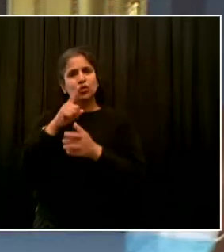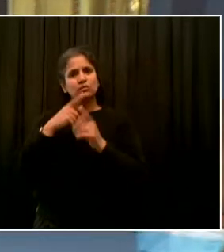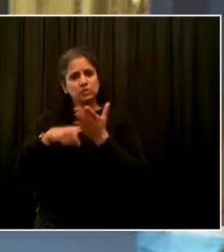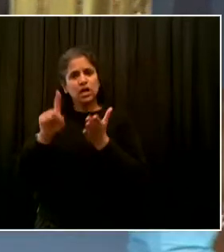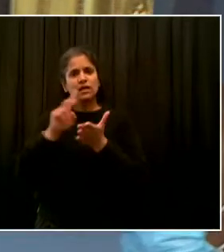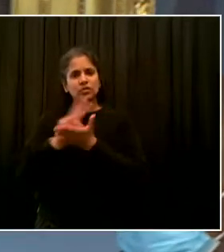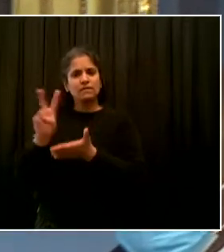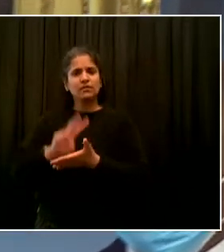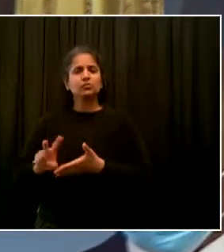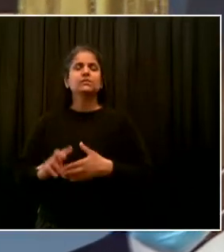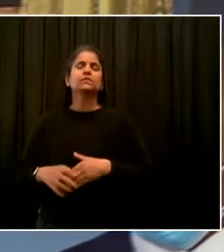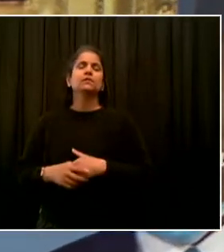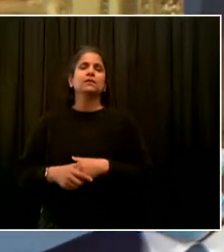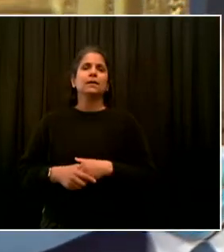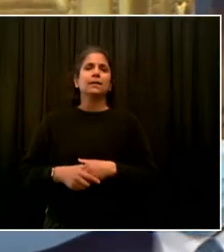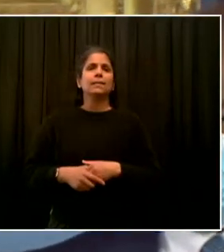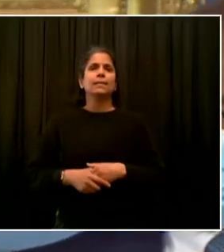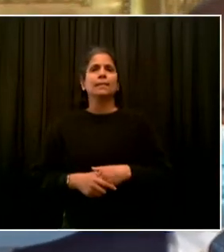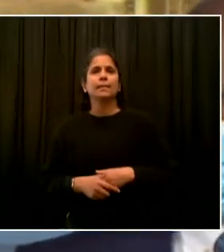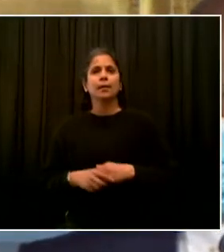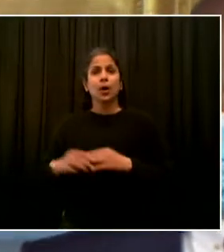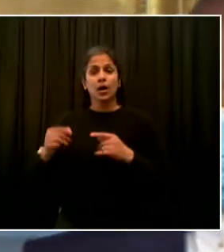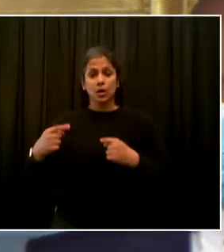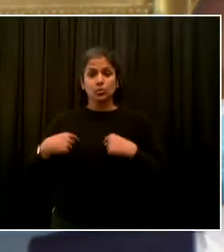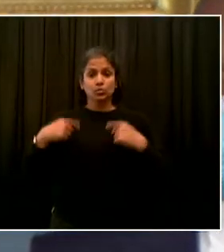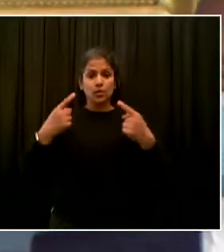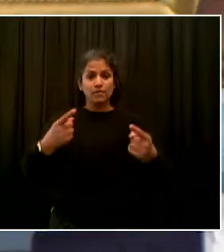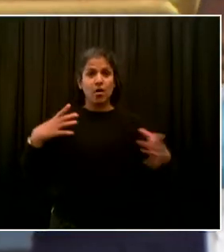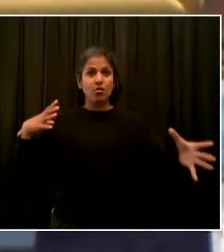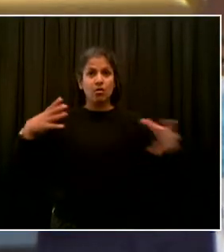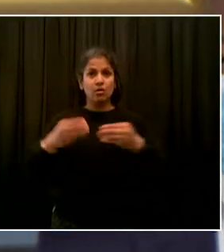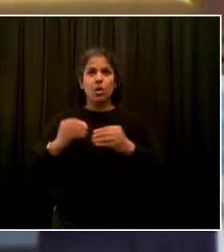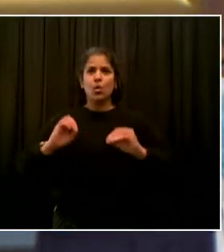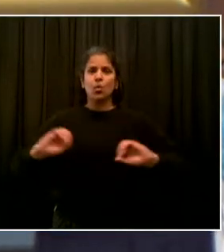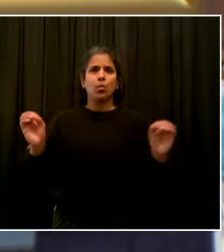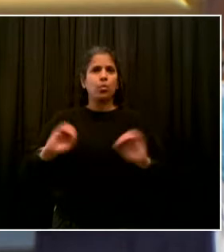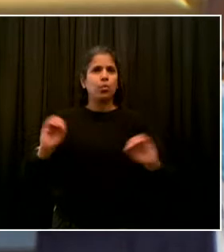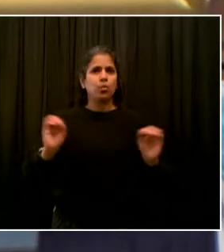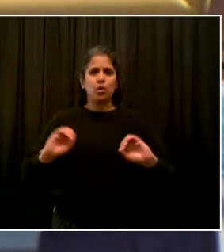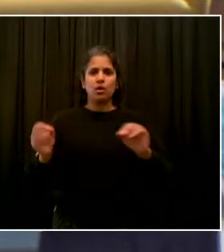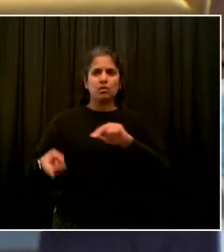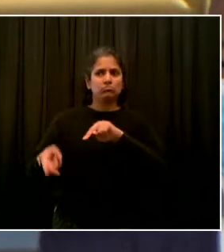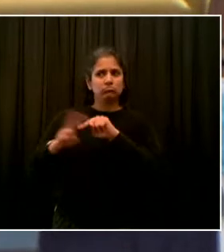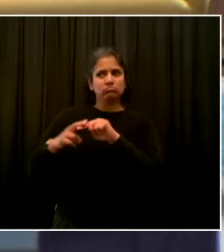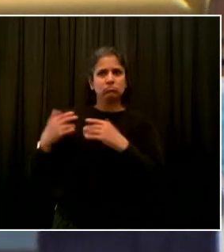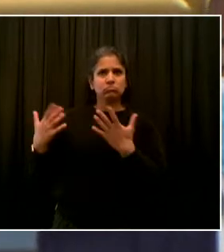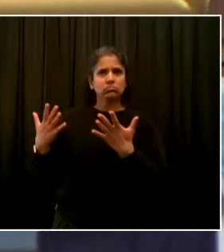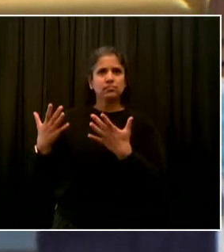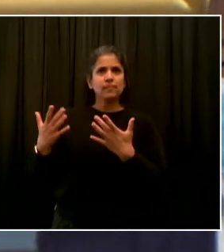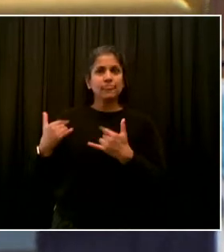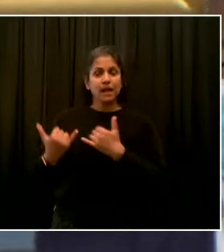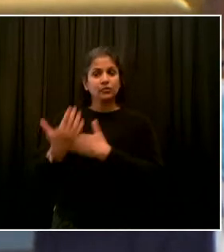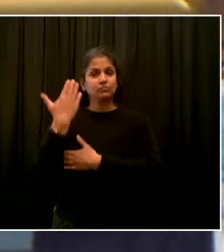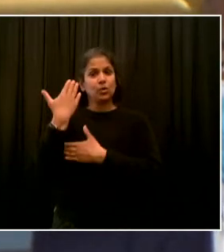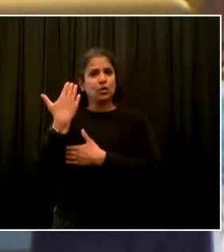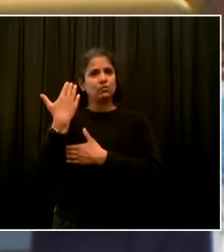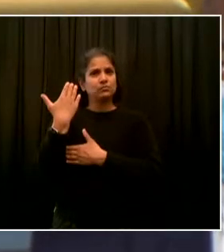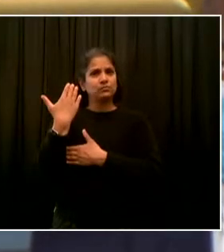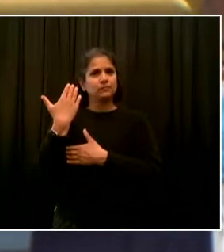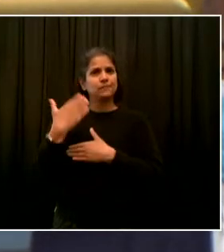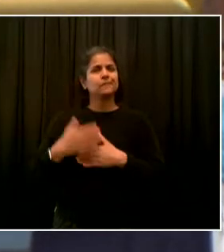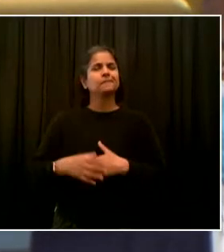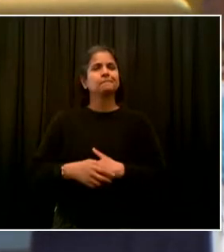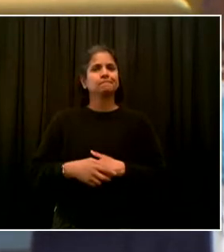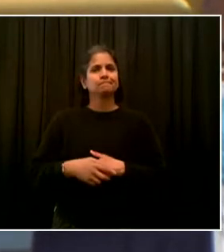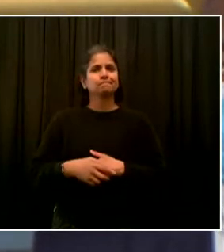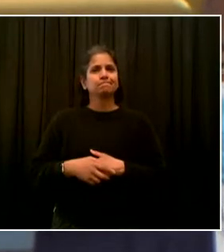Yes, Amanda, so far we have no rise. As of this morning, in the 10 health and